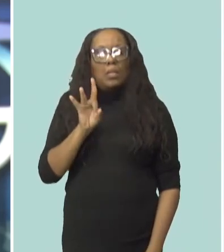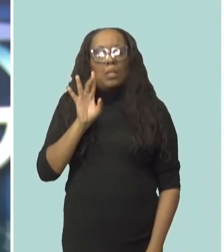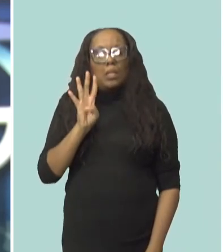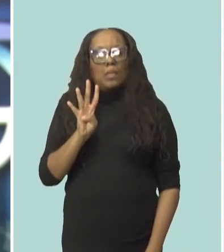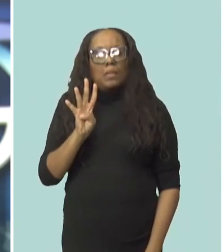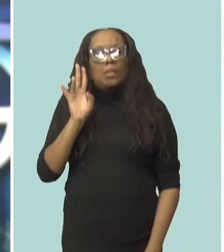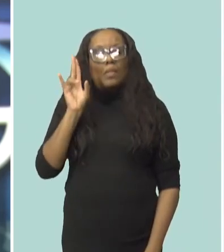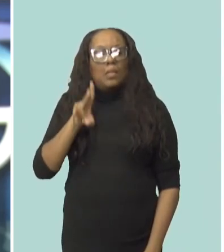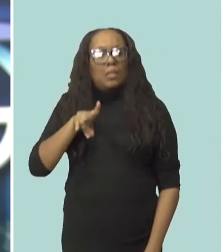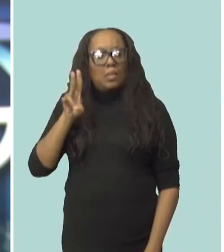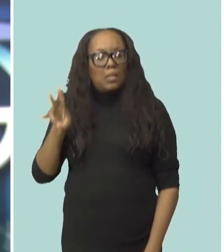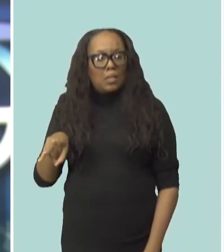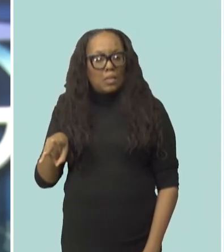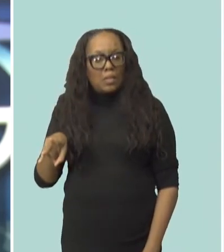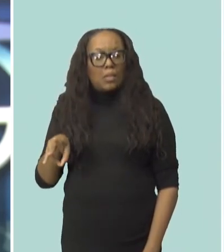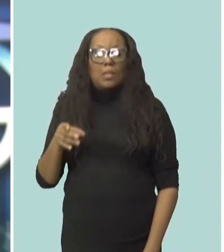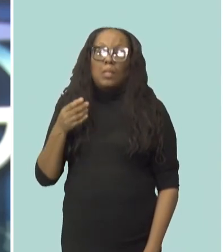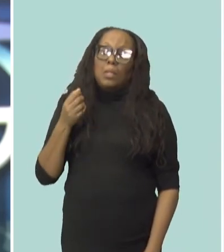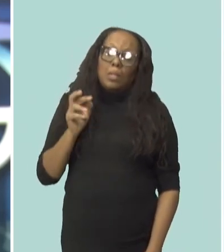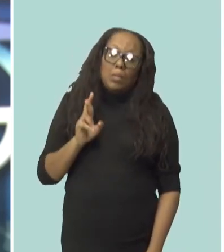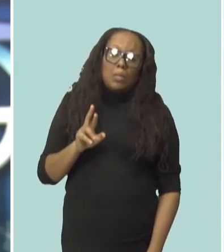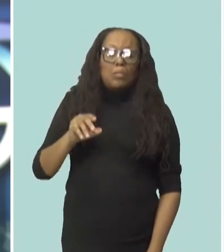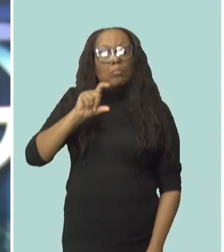contact Crime Stoppers hotline at